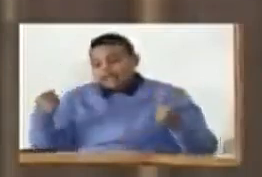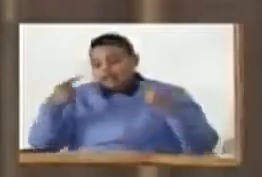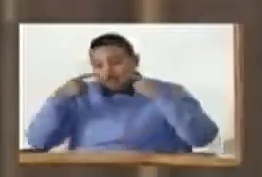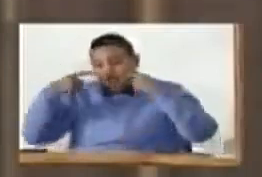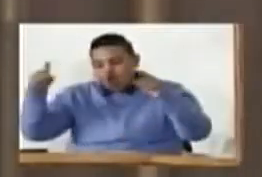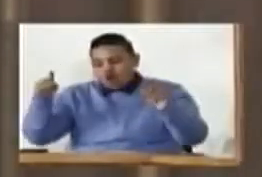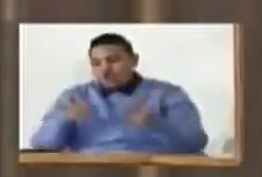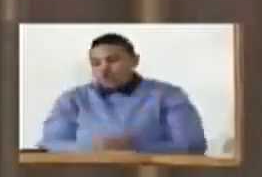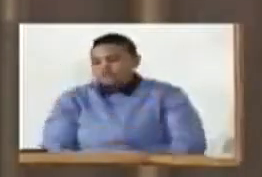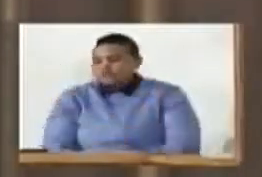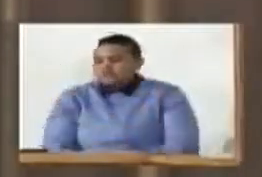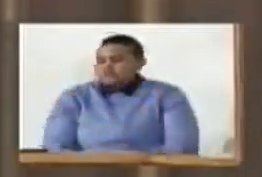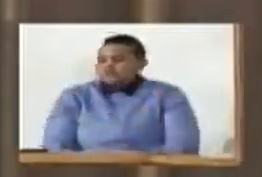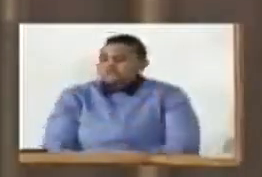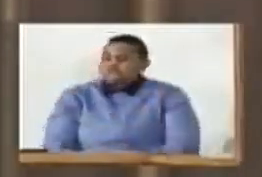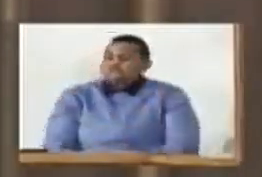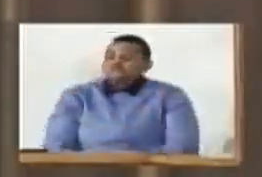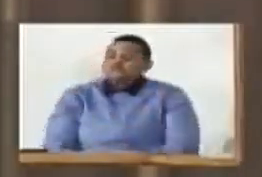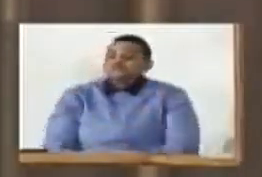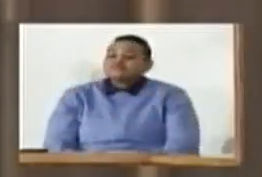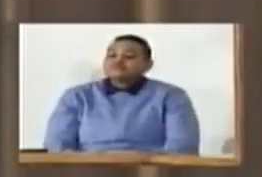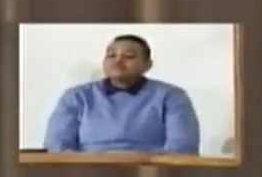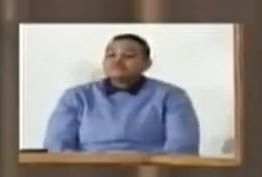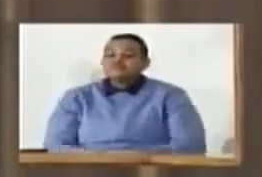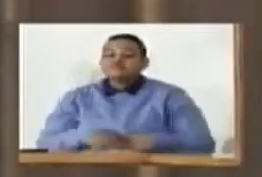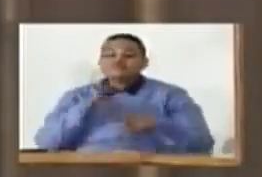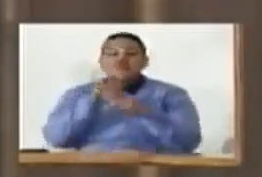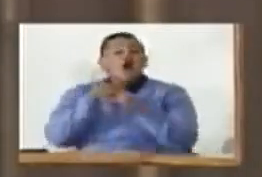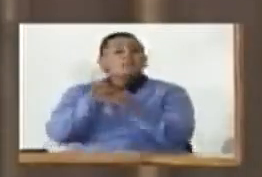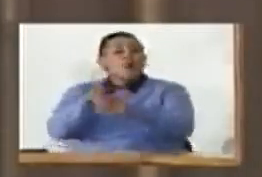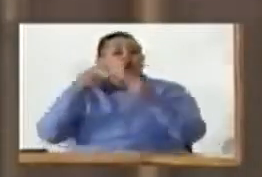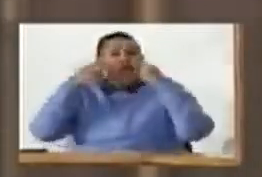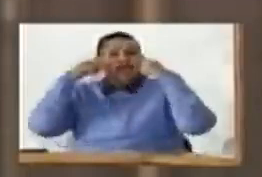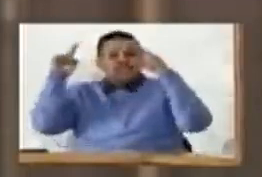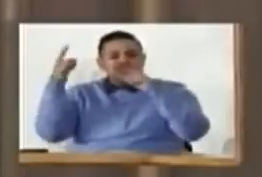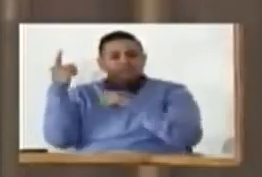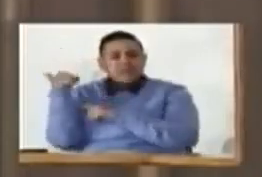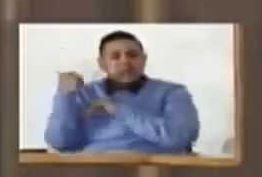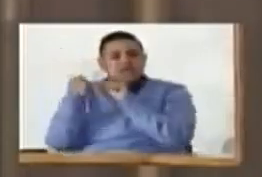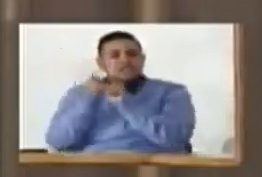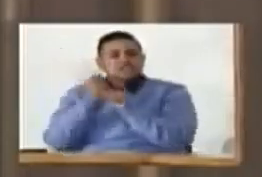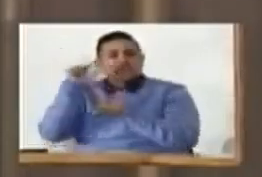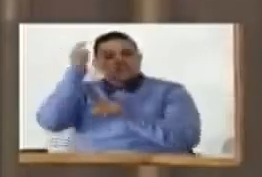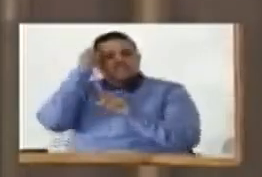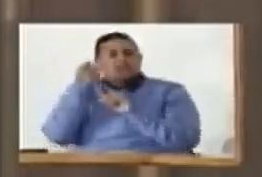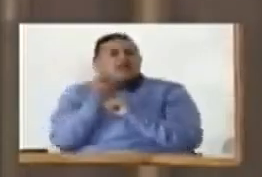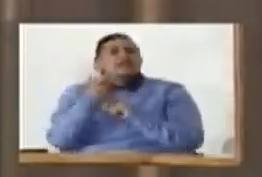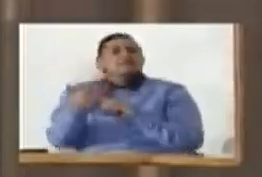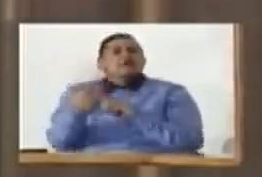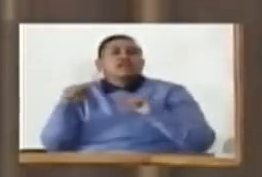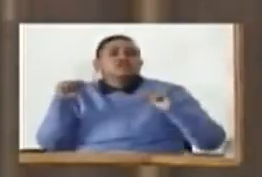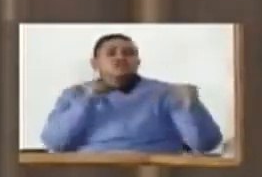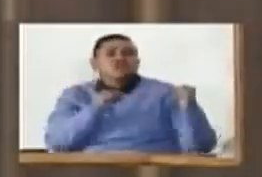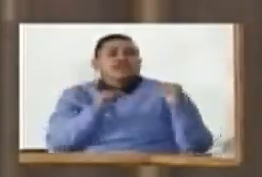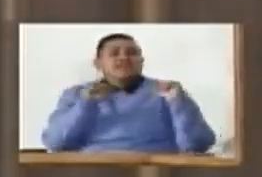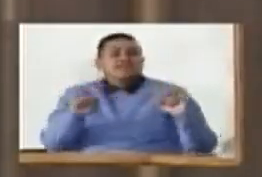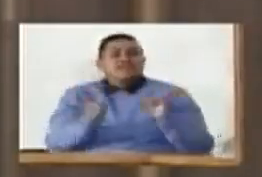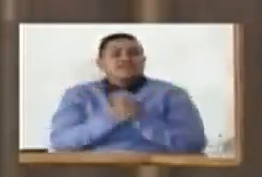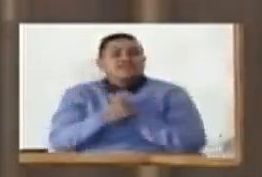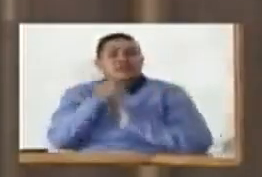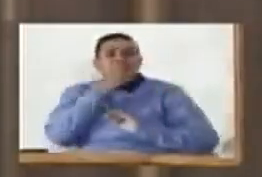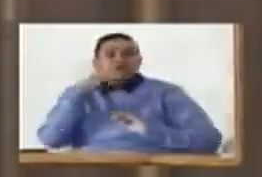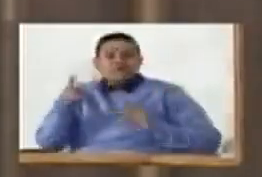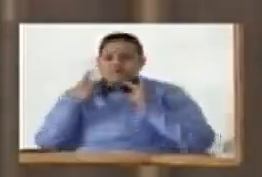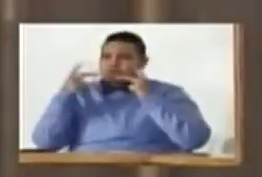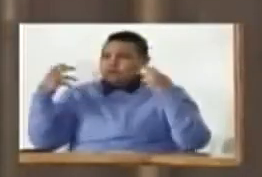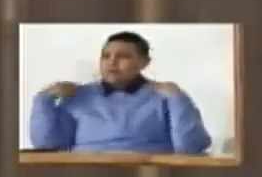outcomes. Among the achievements last year, the government expanded and strengthened the capacity of the public health